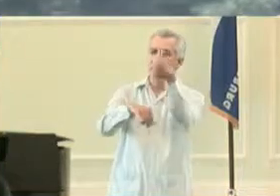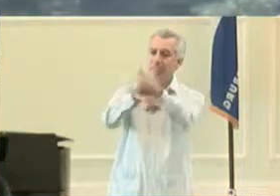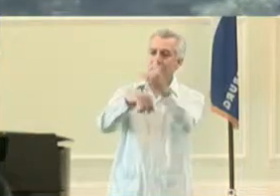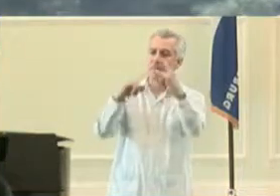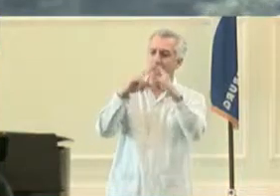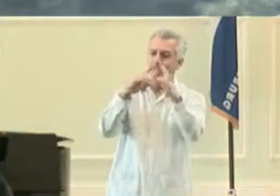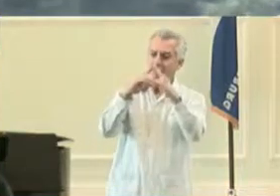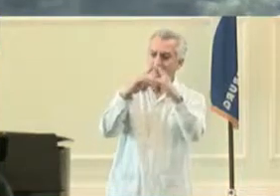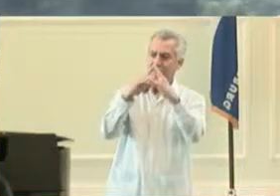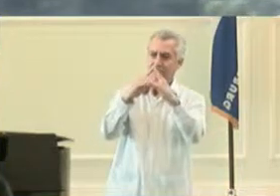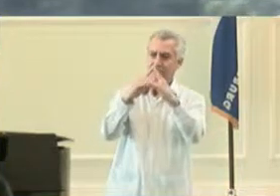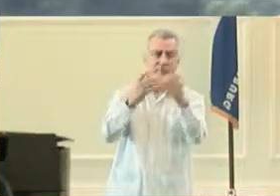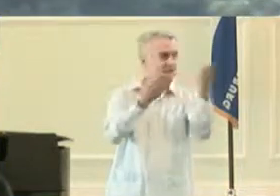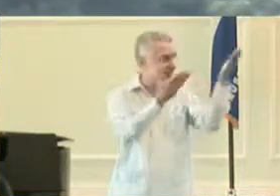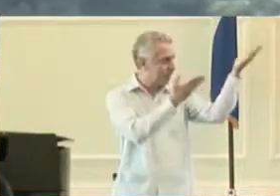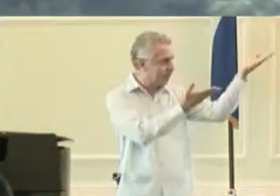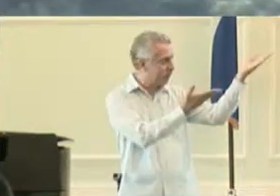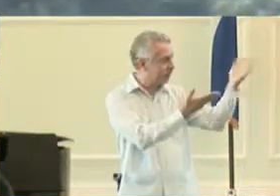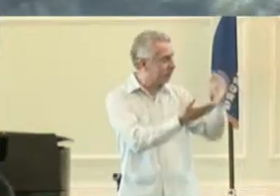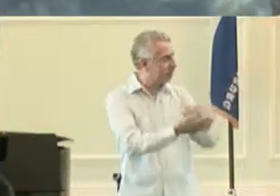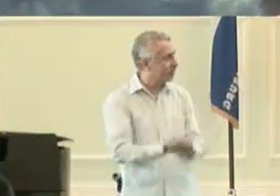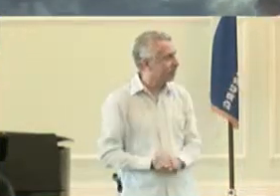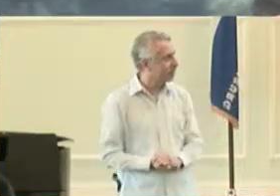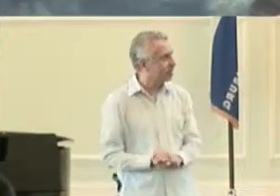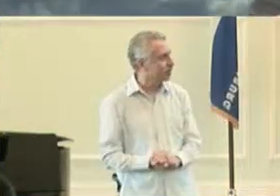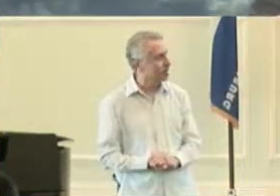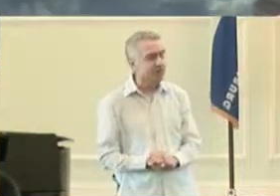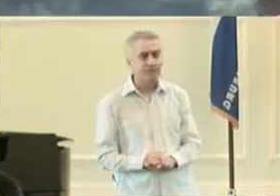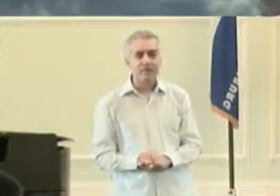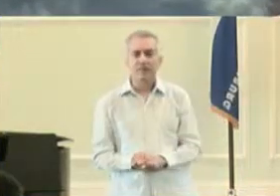God. Verse 3, and Moses